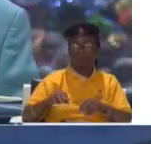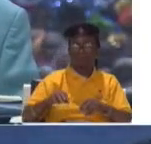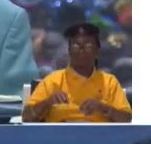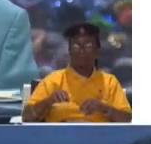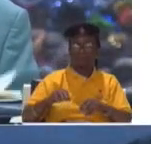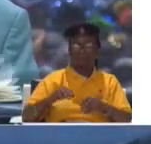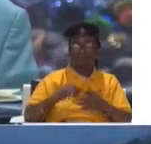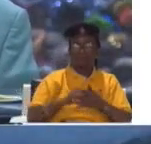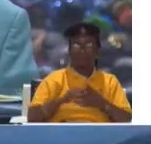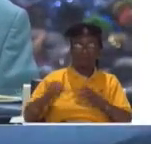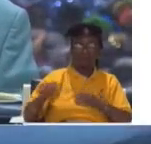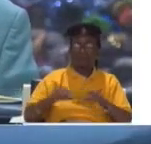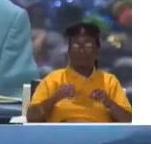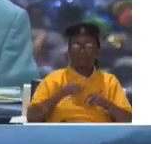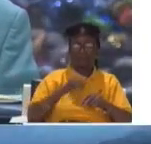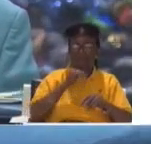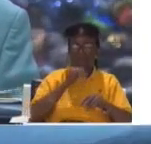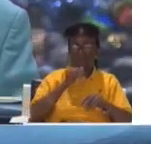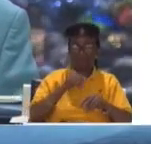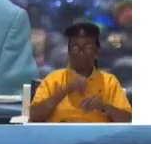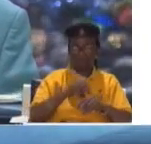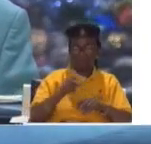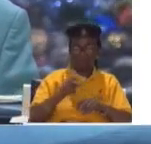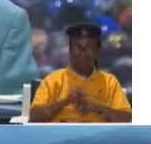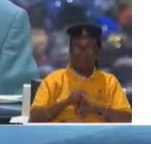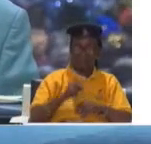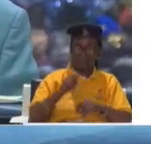doesn't pay to be a